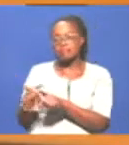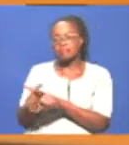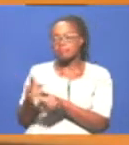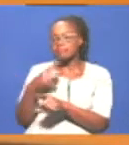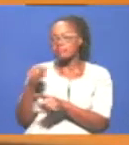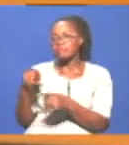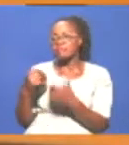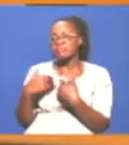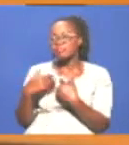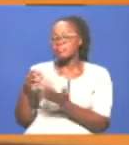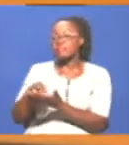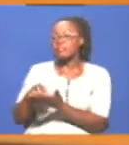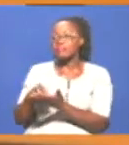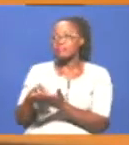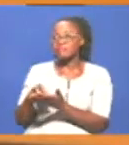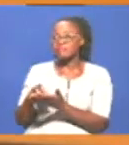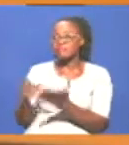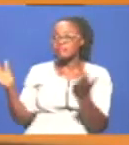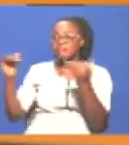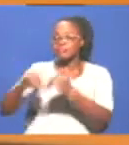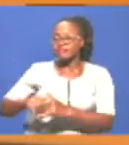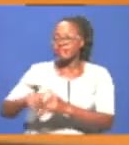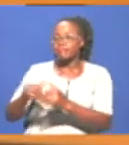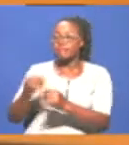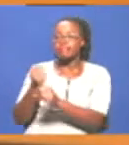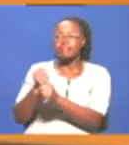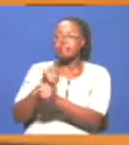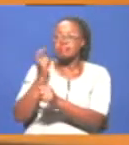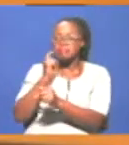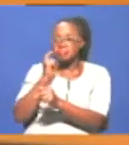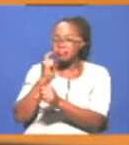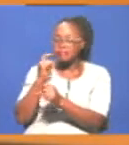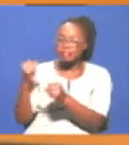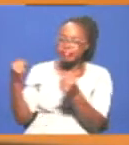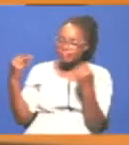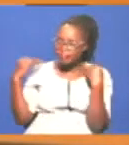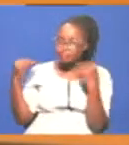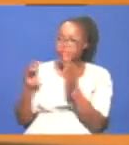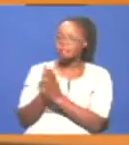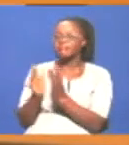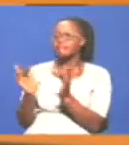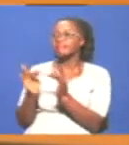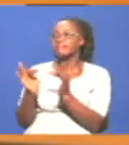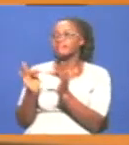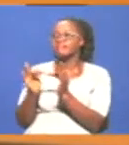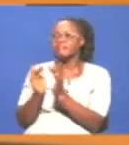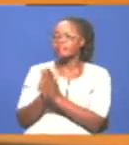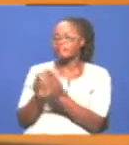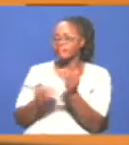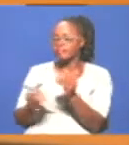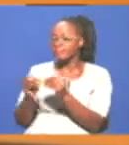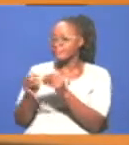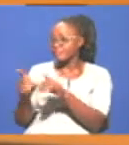having a situation where even seminars and workshops and a lot of tournaments were being held online. Even our meetings now became online